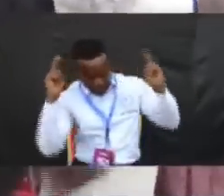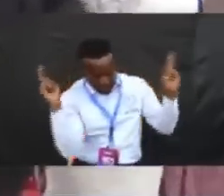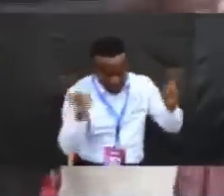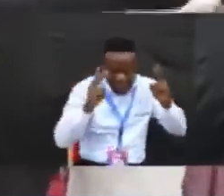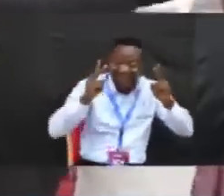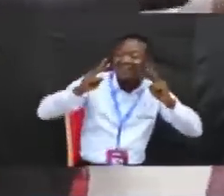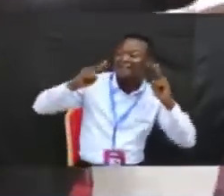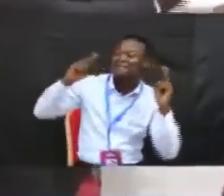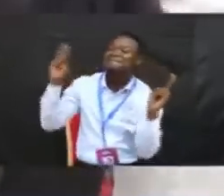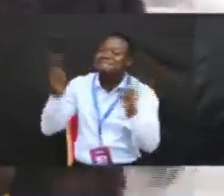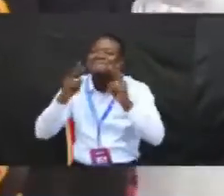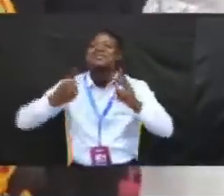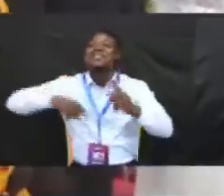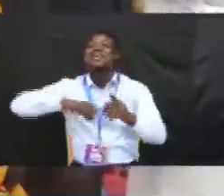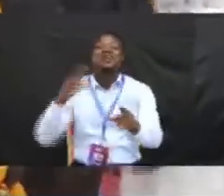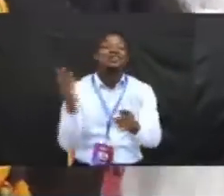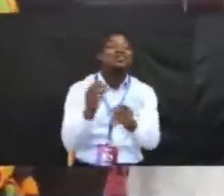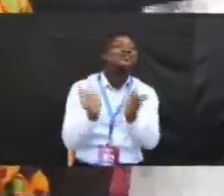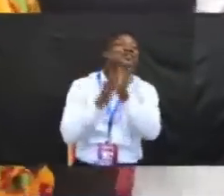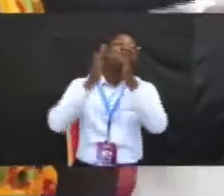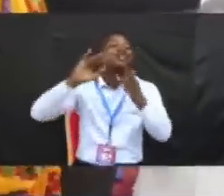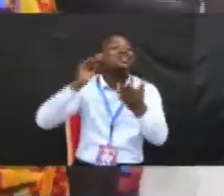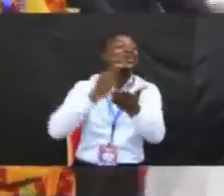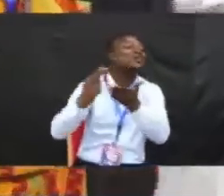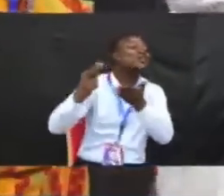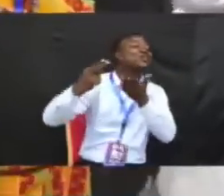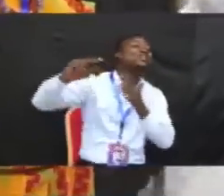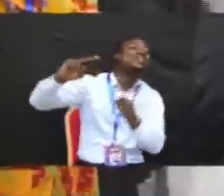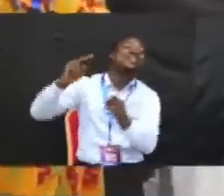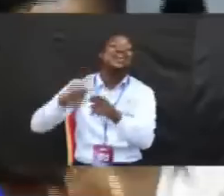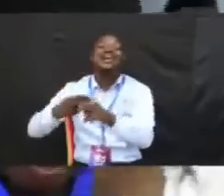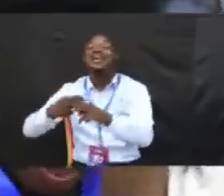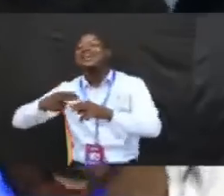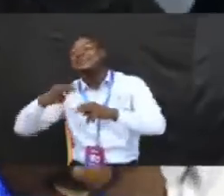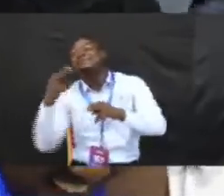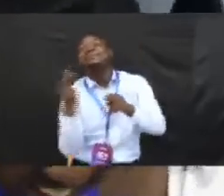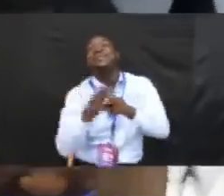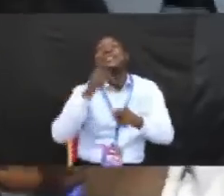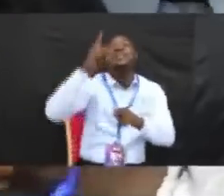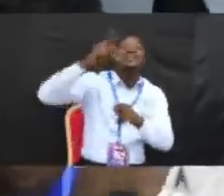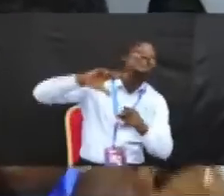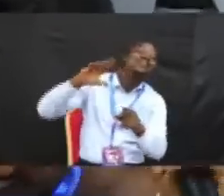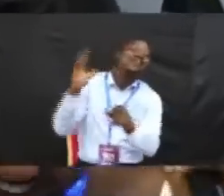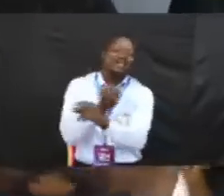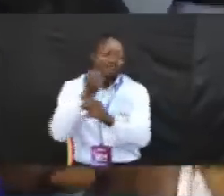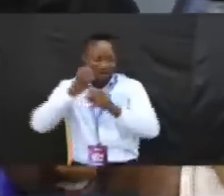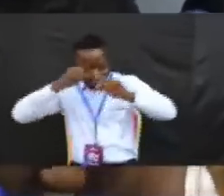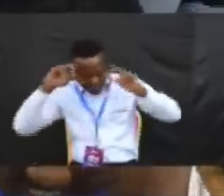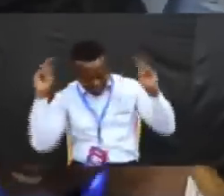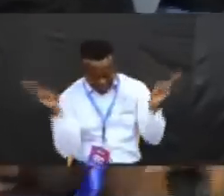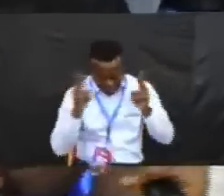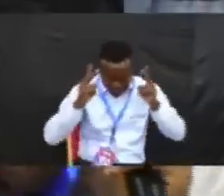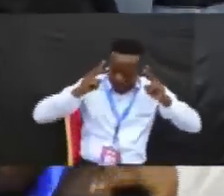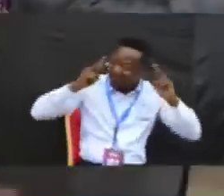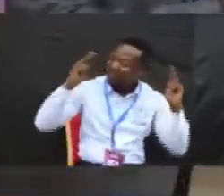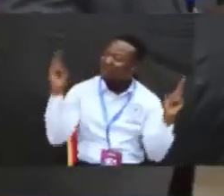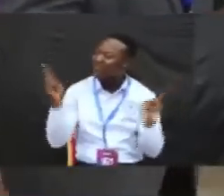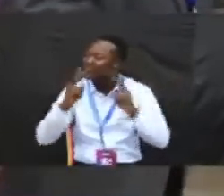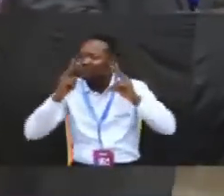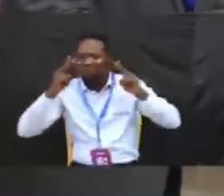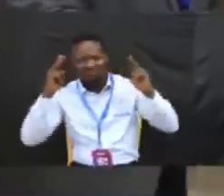victory. We will praise your holy name. We will praise your holy name. You have won the